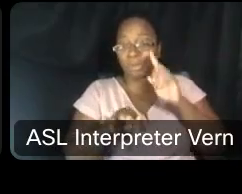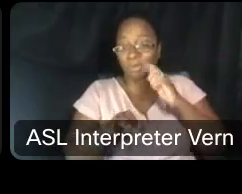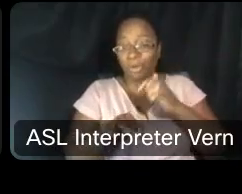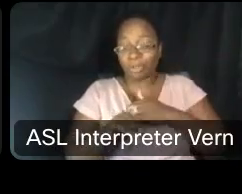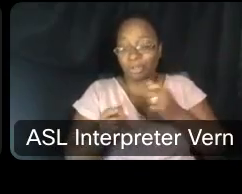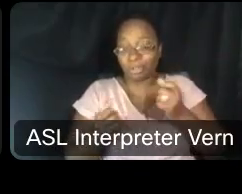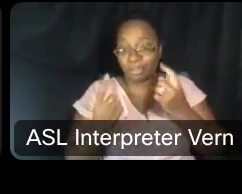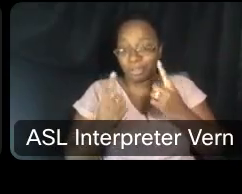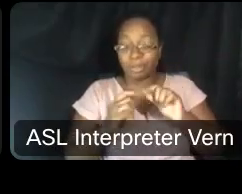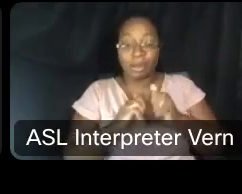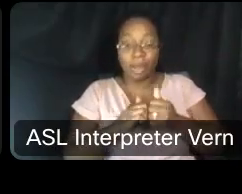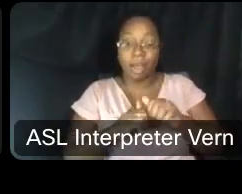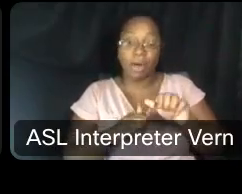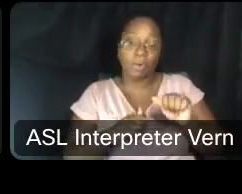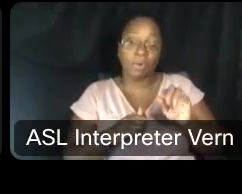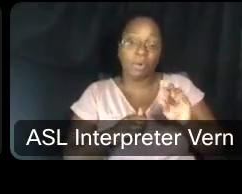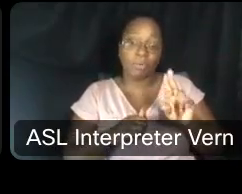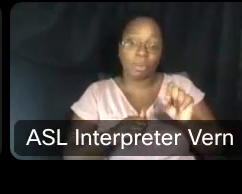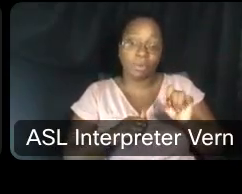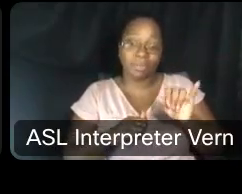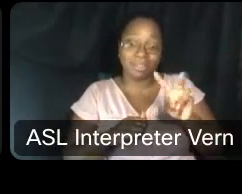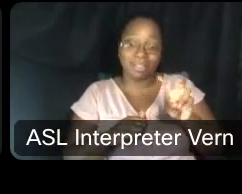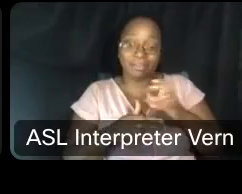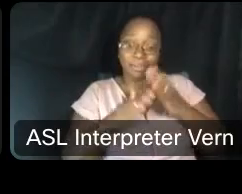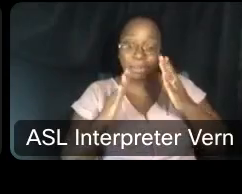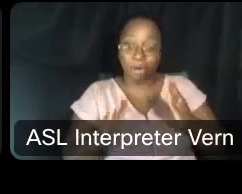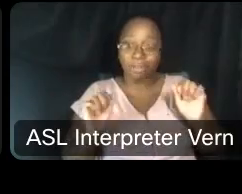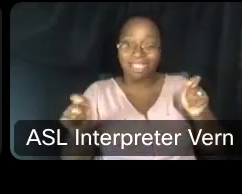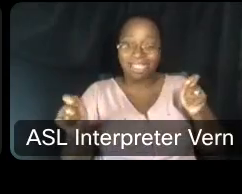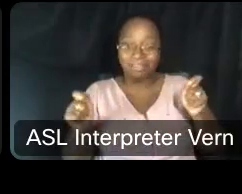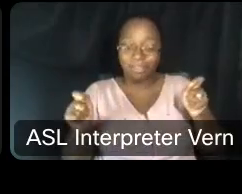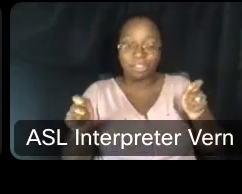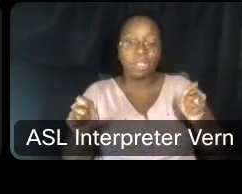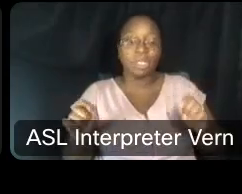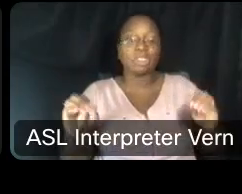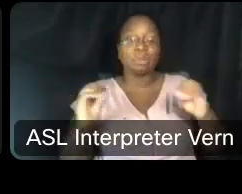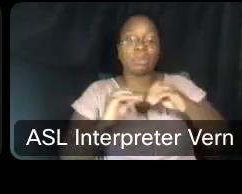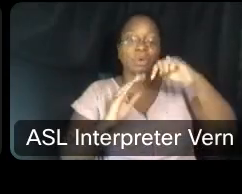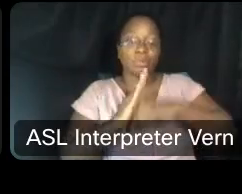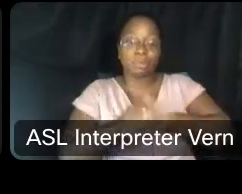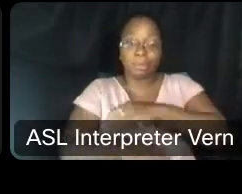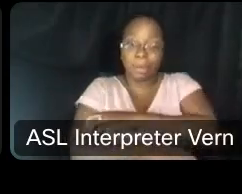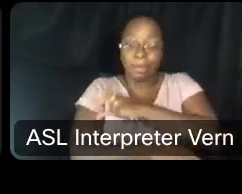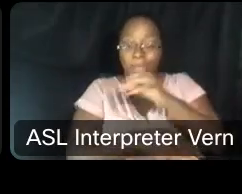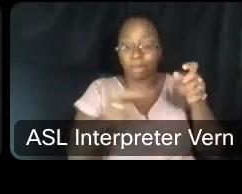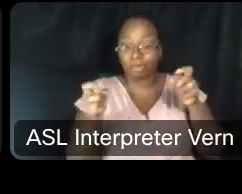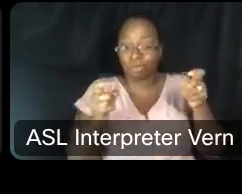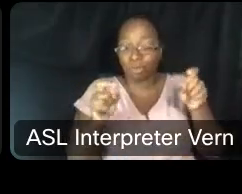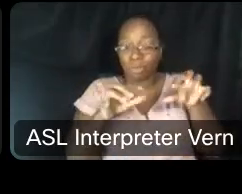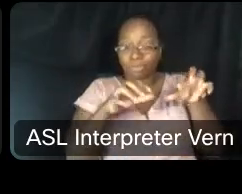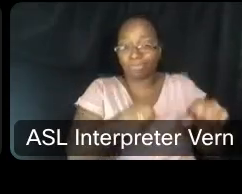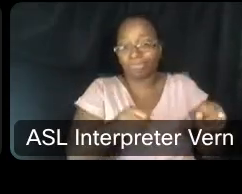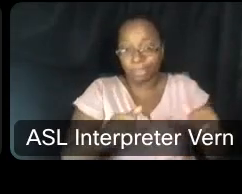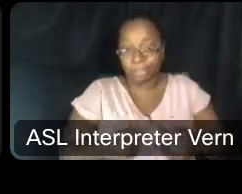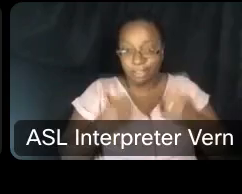abusive partners can leverage this to further exert power and control over a survivor. And so